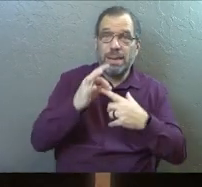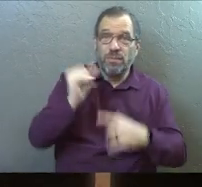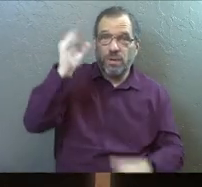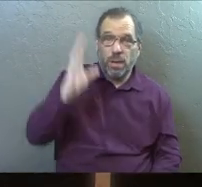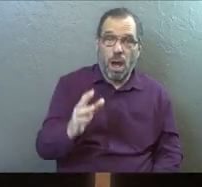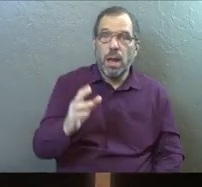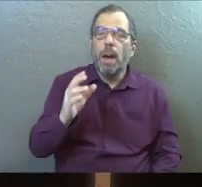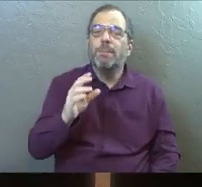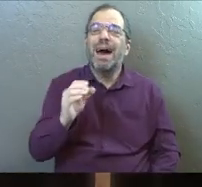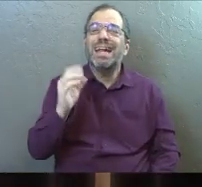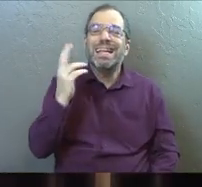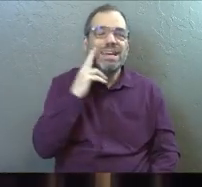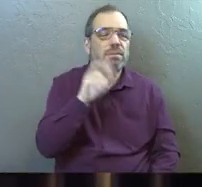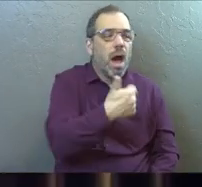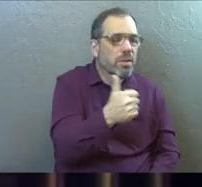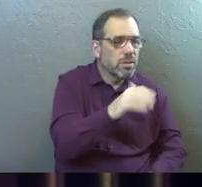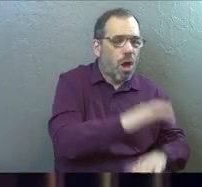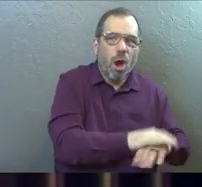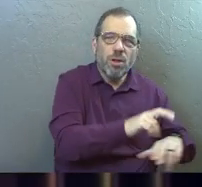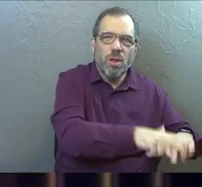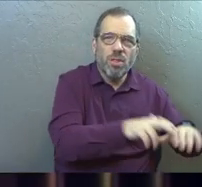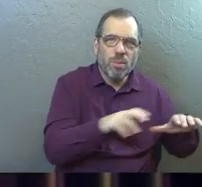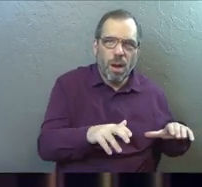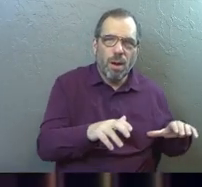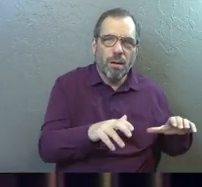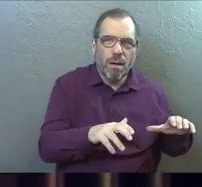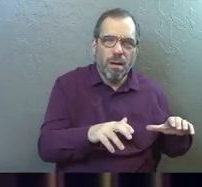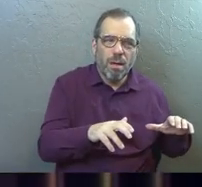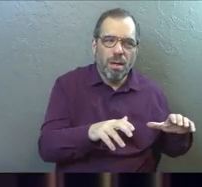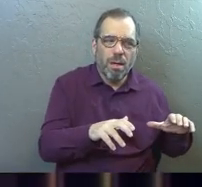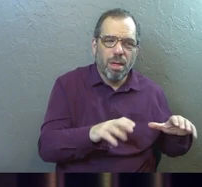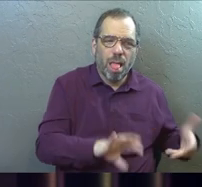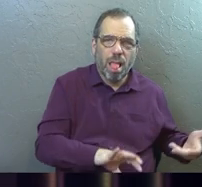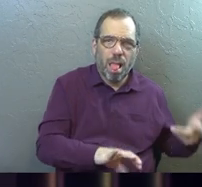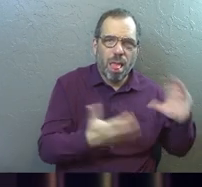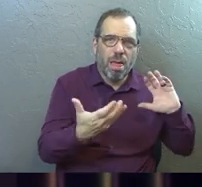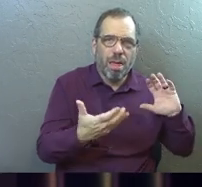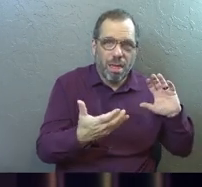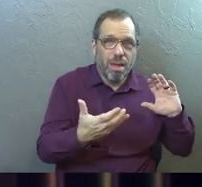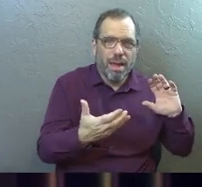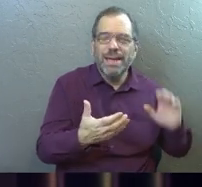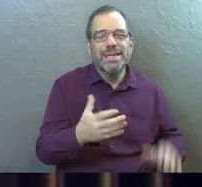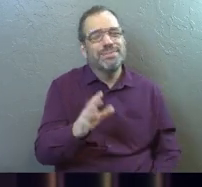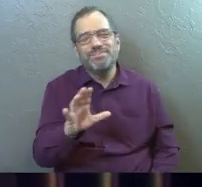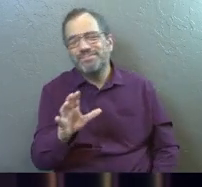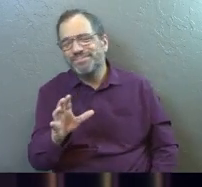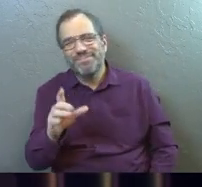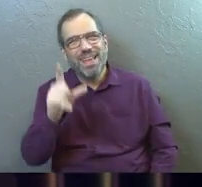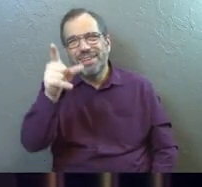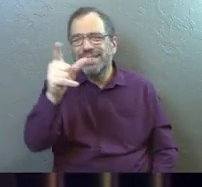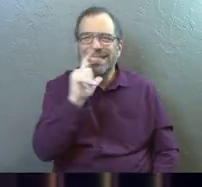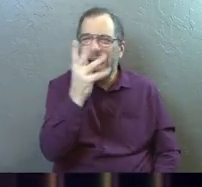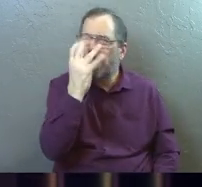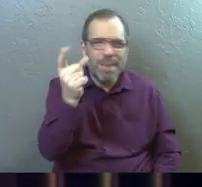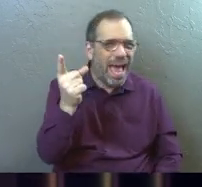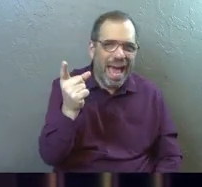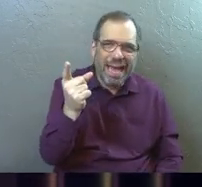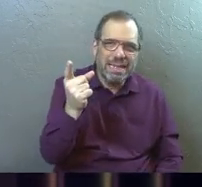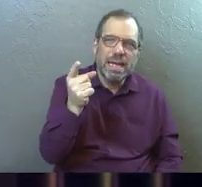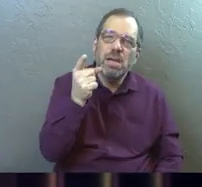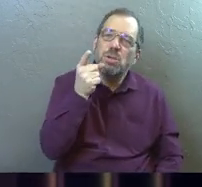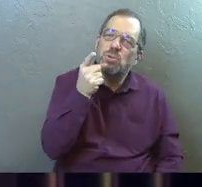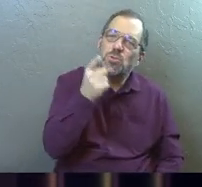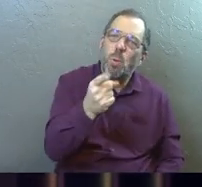anybody else is on the throne of your life, things start to go wrong. I don't mean that God gets mad. I